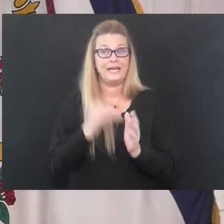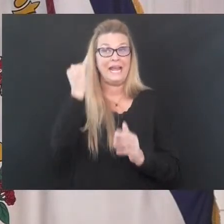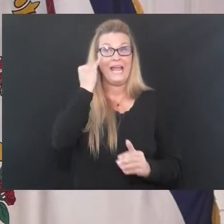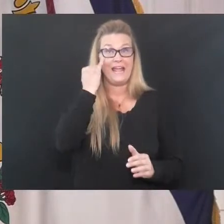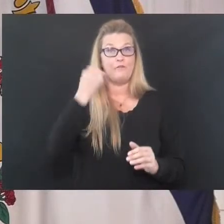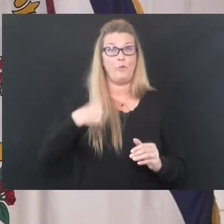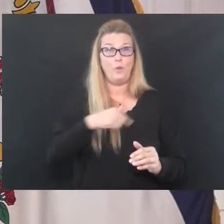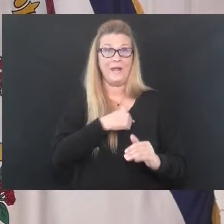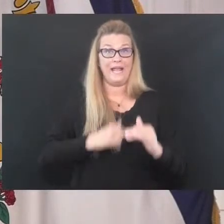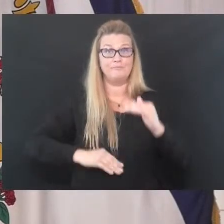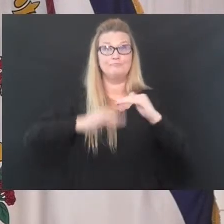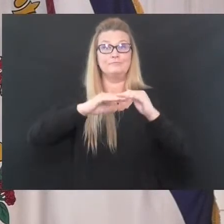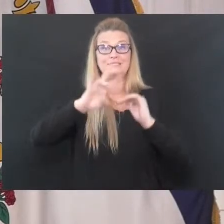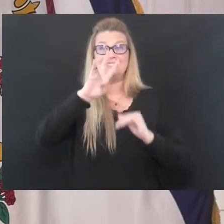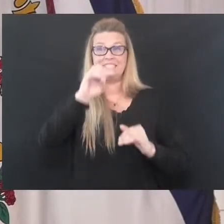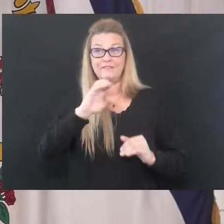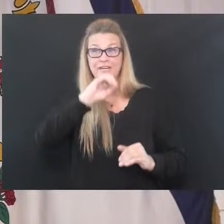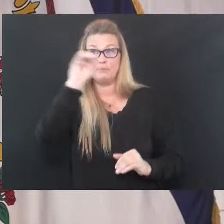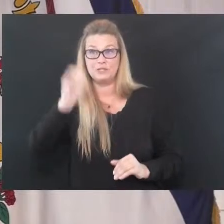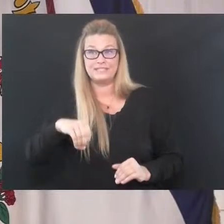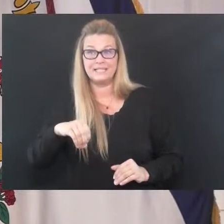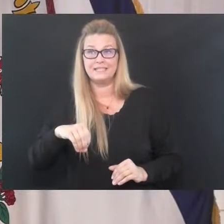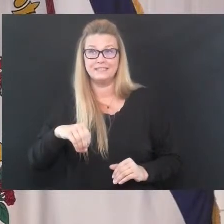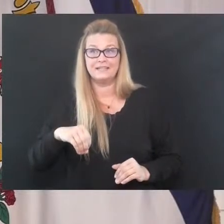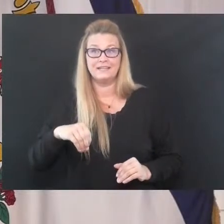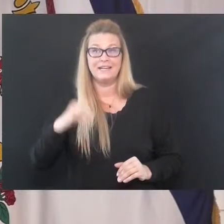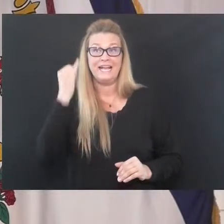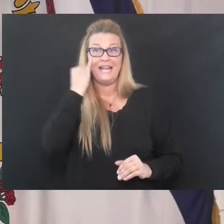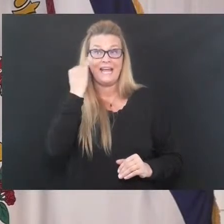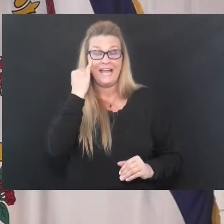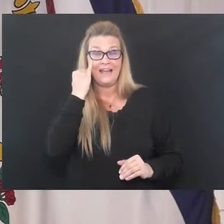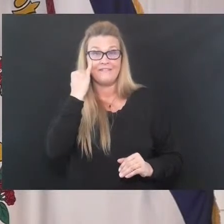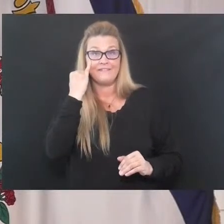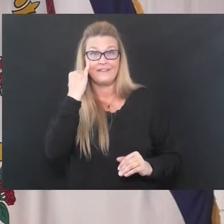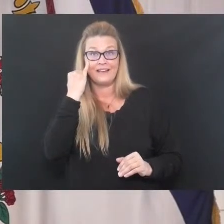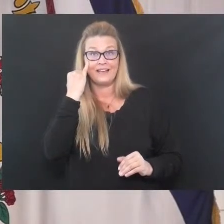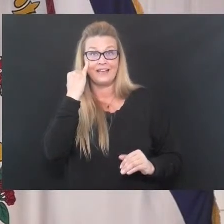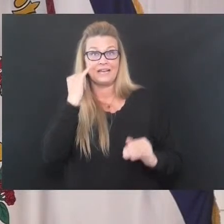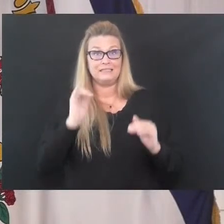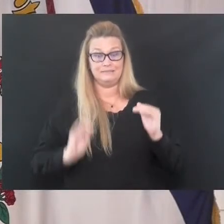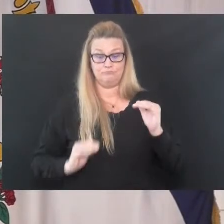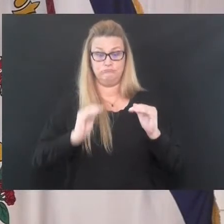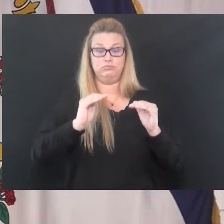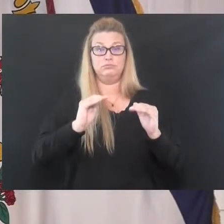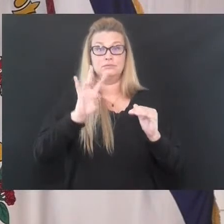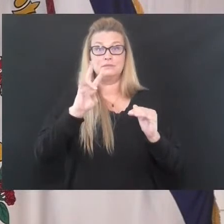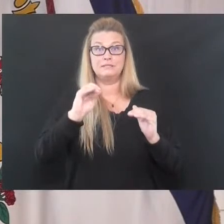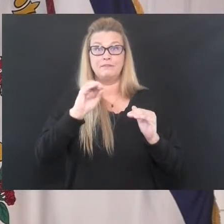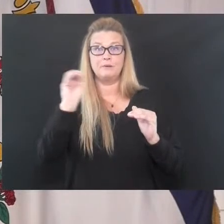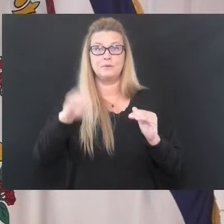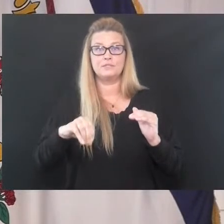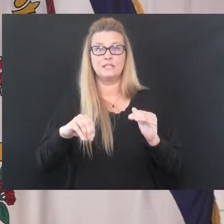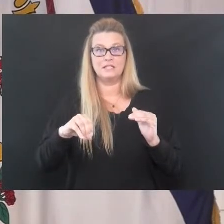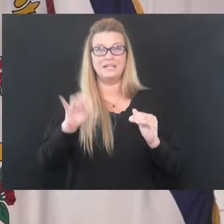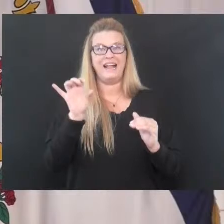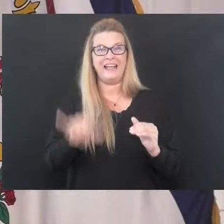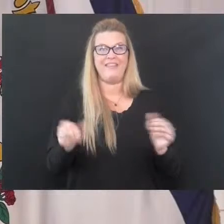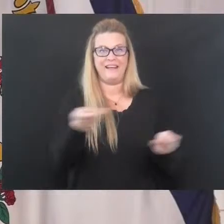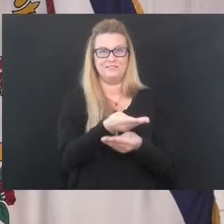get to 70 right here, if we can get to 70 right there, we'll shut this thing